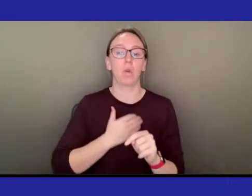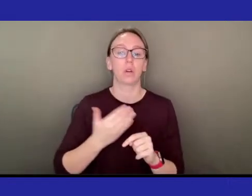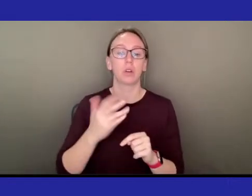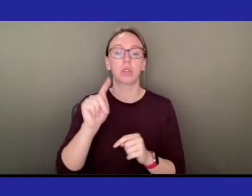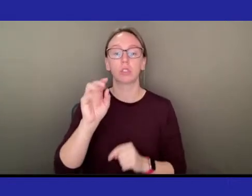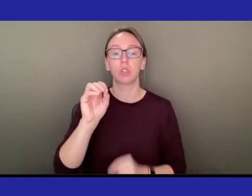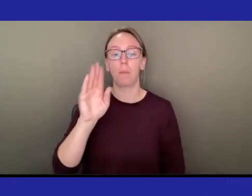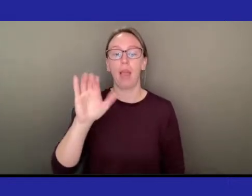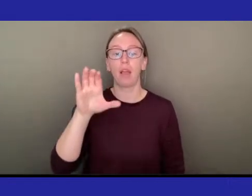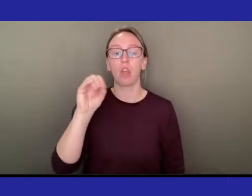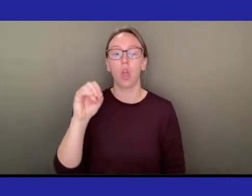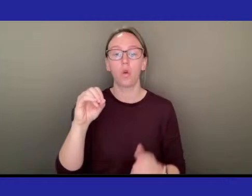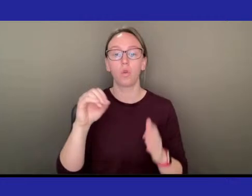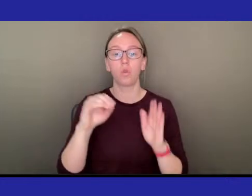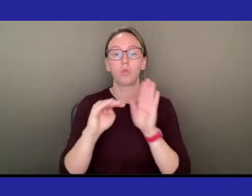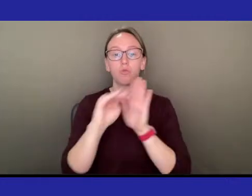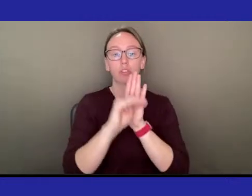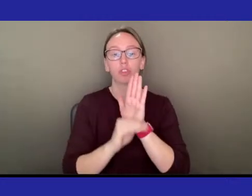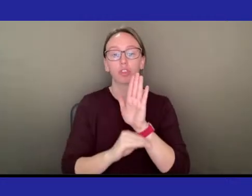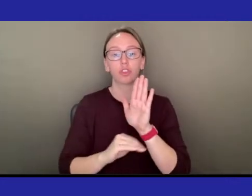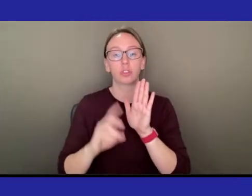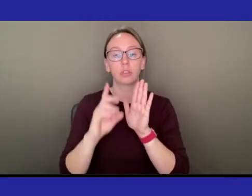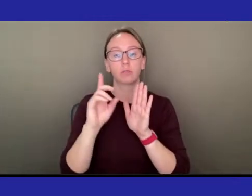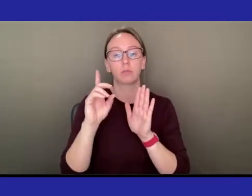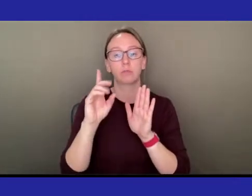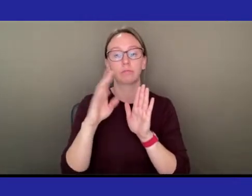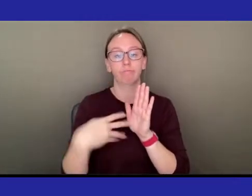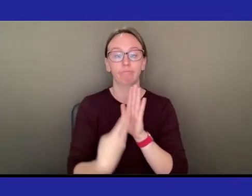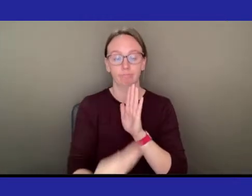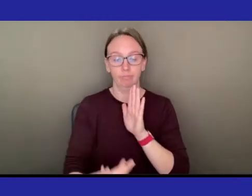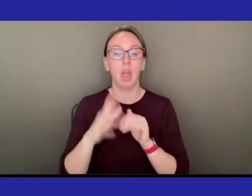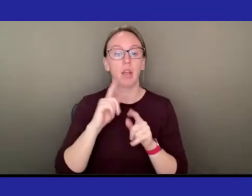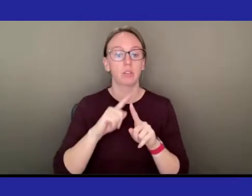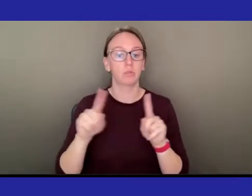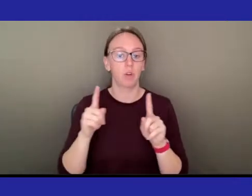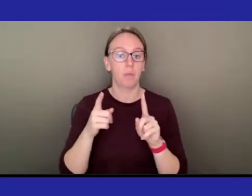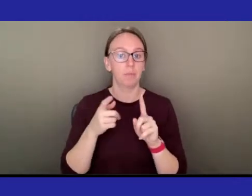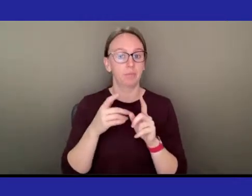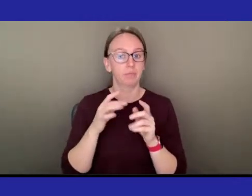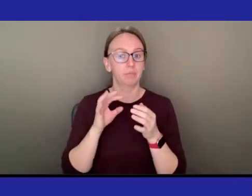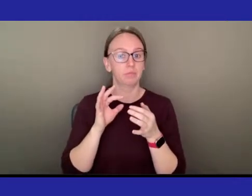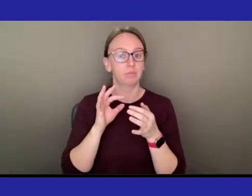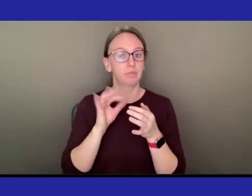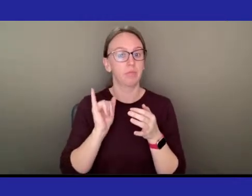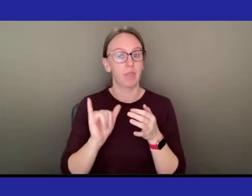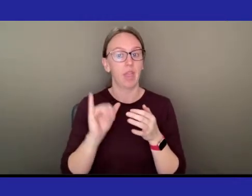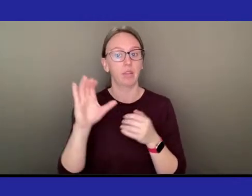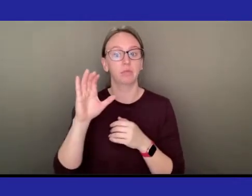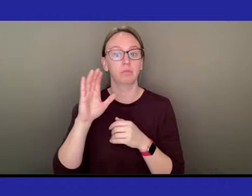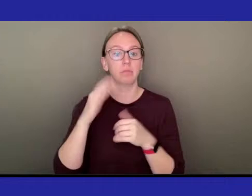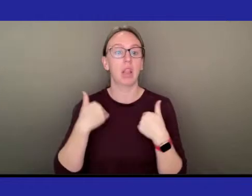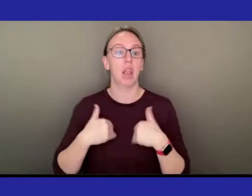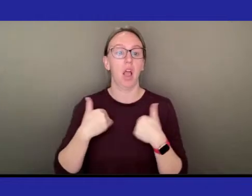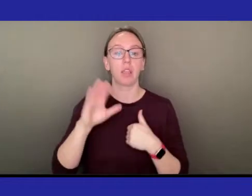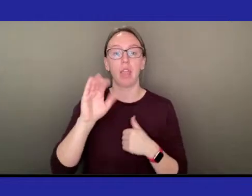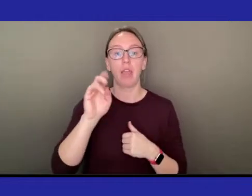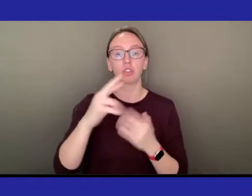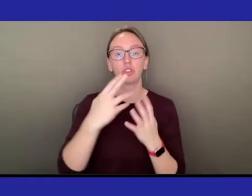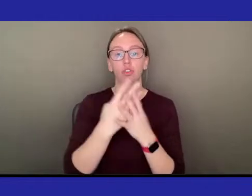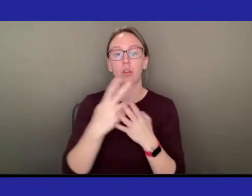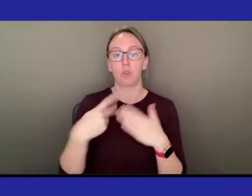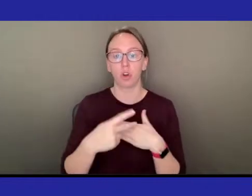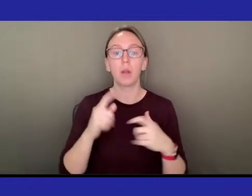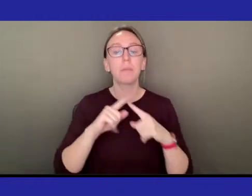a subset of patients from the lung cancer screening program, but tells a nice story here in terms of who's getting